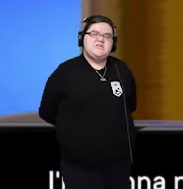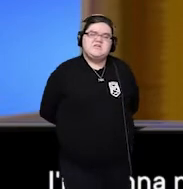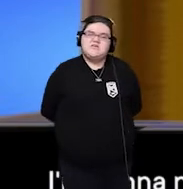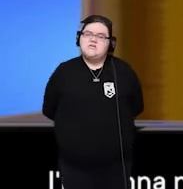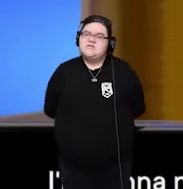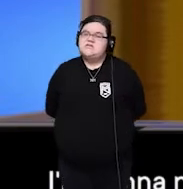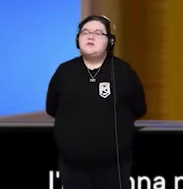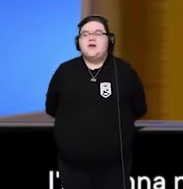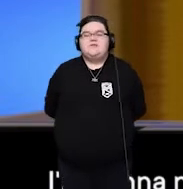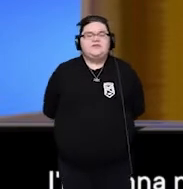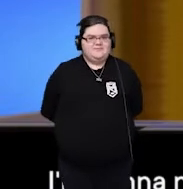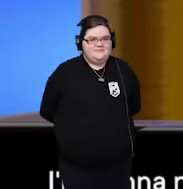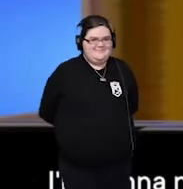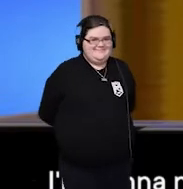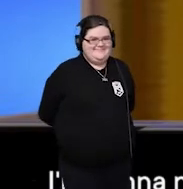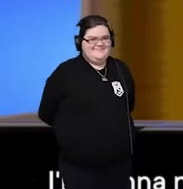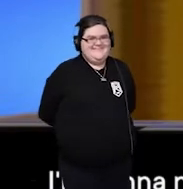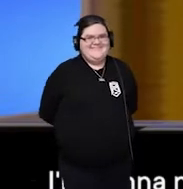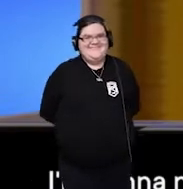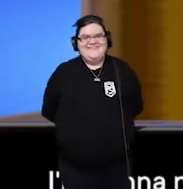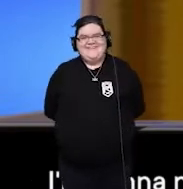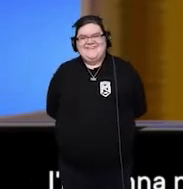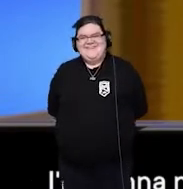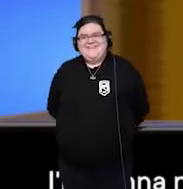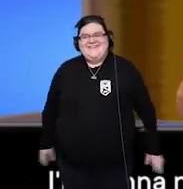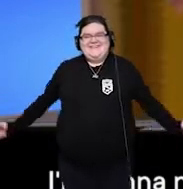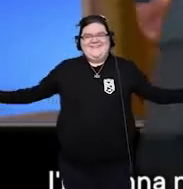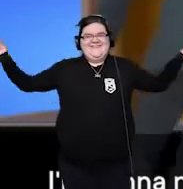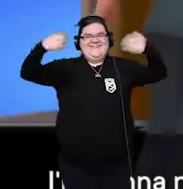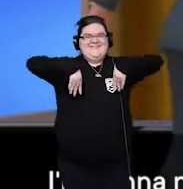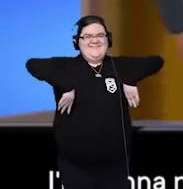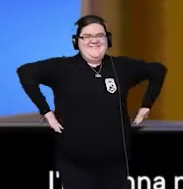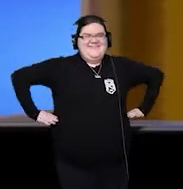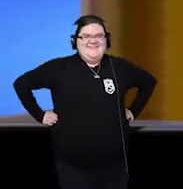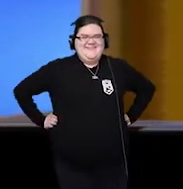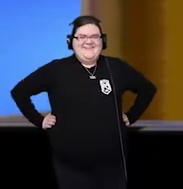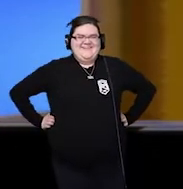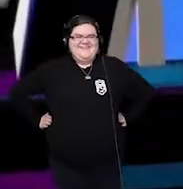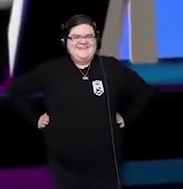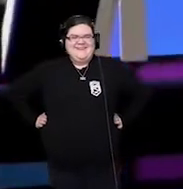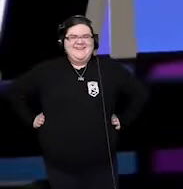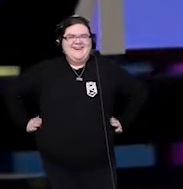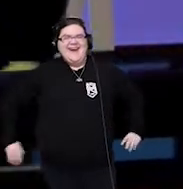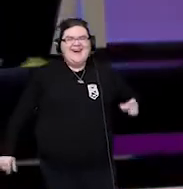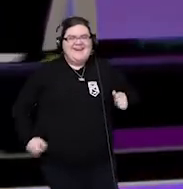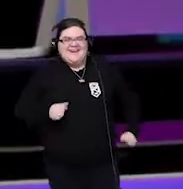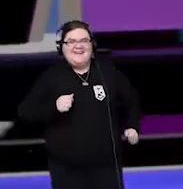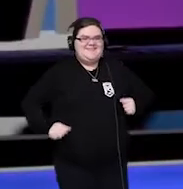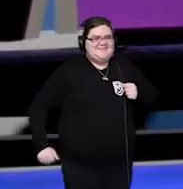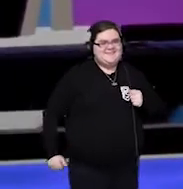we? We're winning. Yeah, we do. We've got bad points. Join me up here. Yeah.